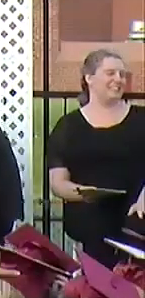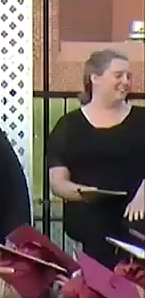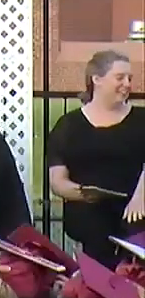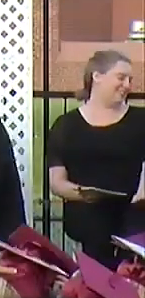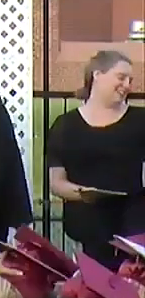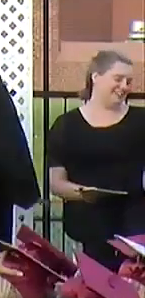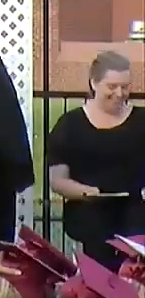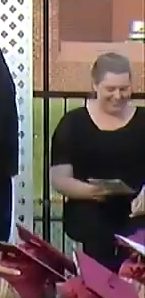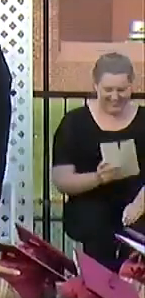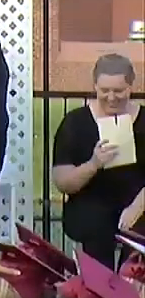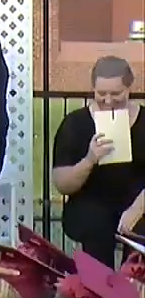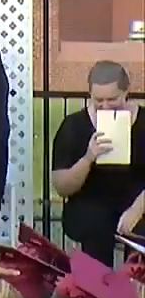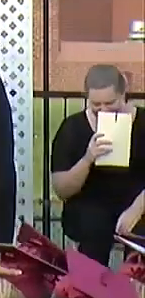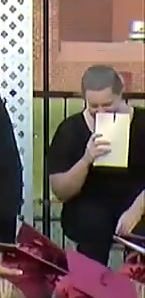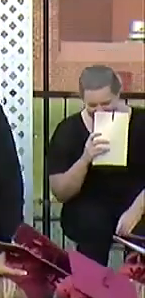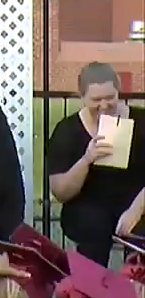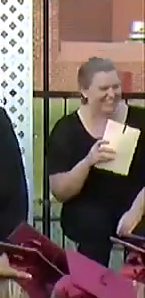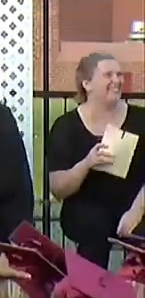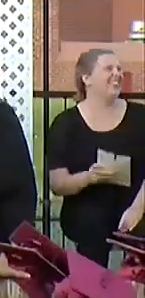Do you want to do